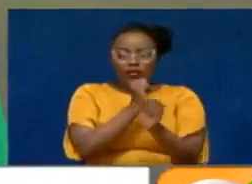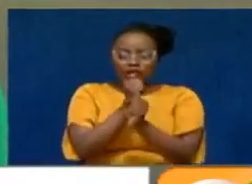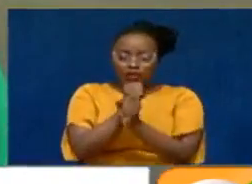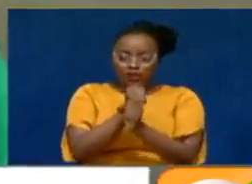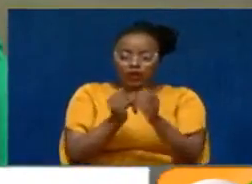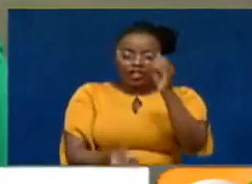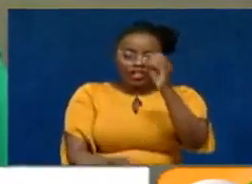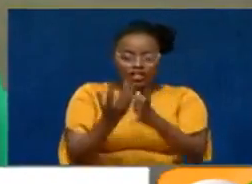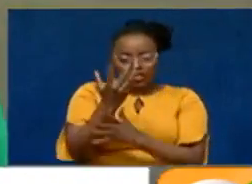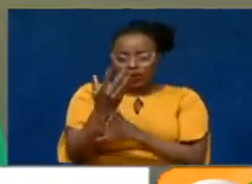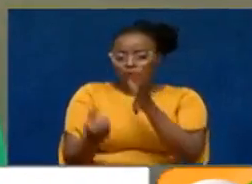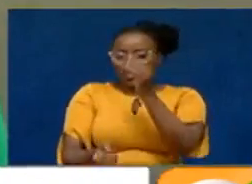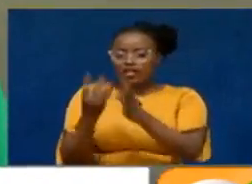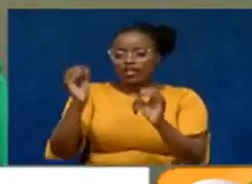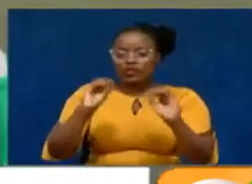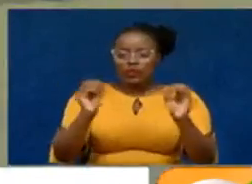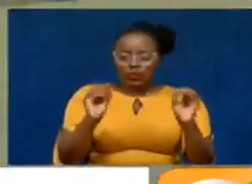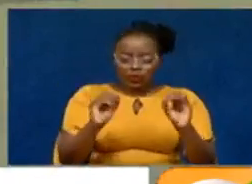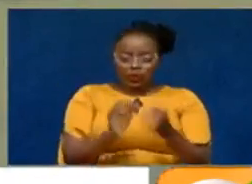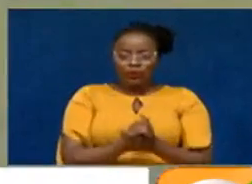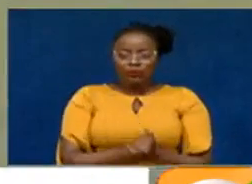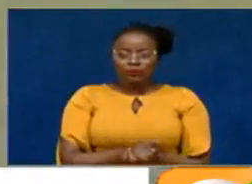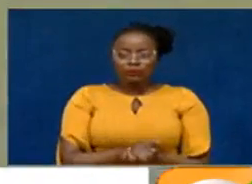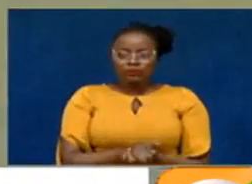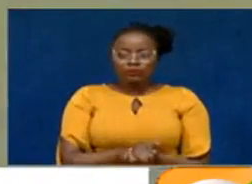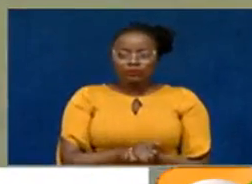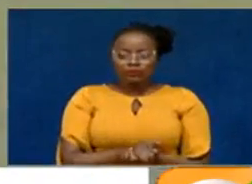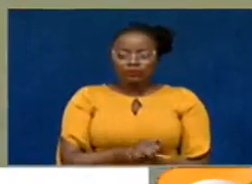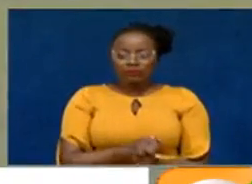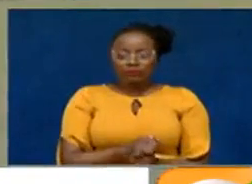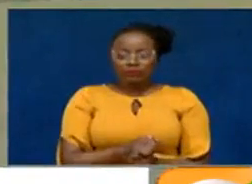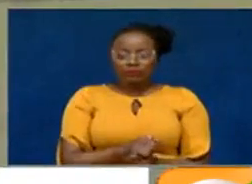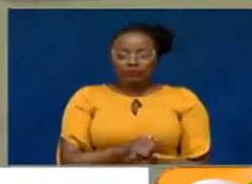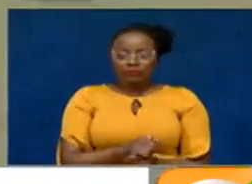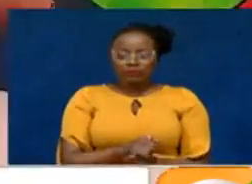we create, we don't finish our chances.